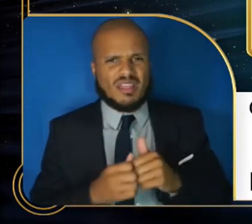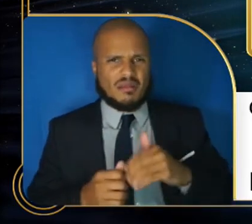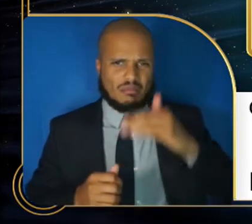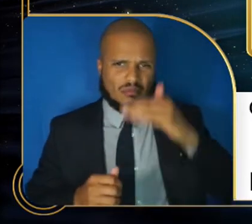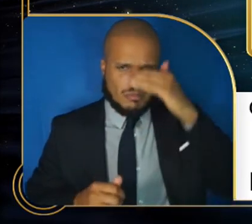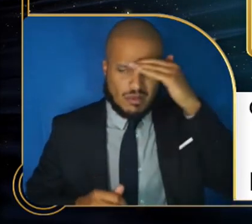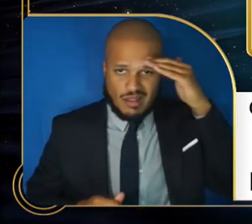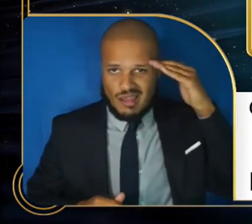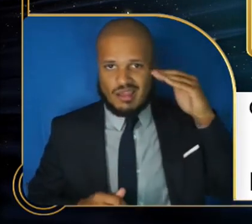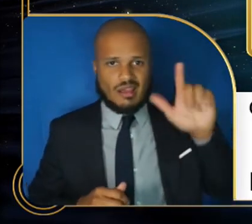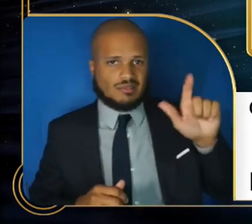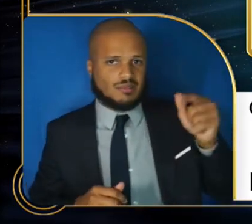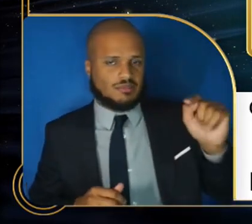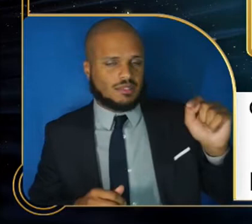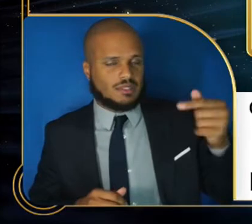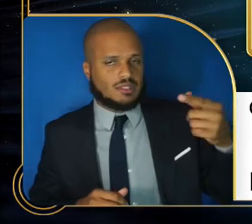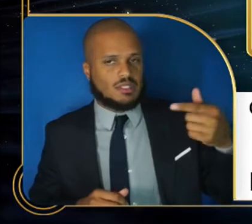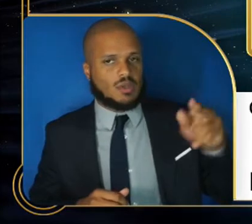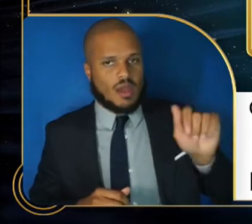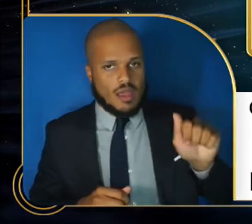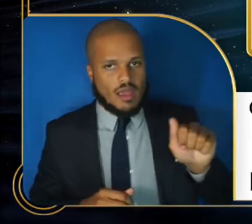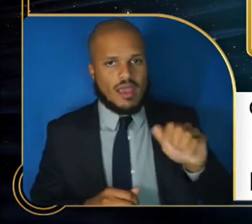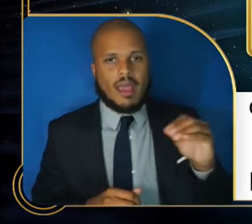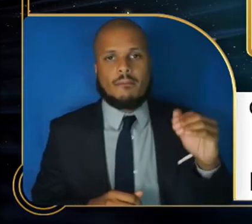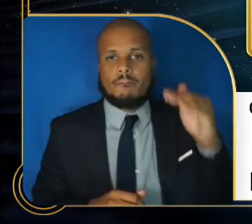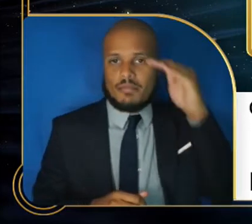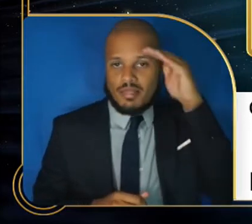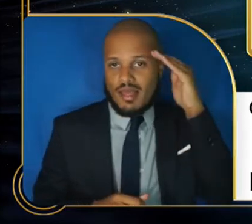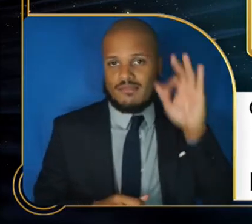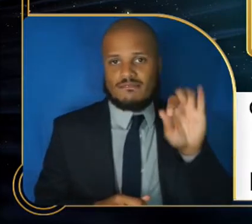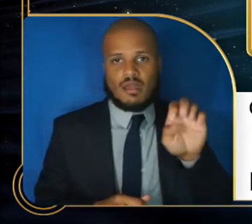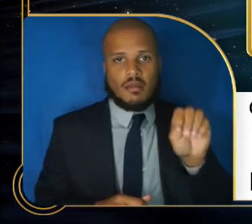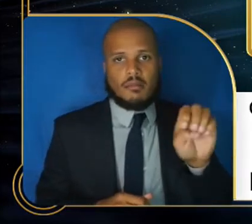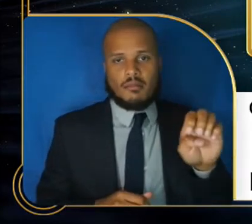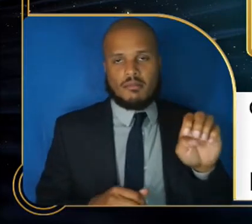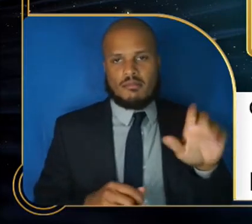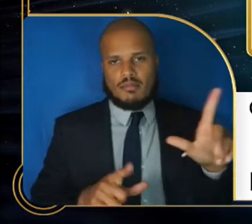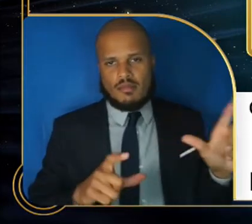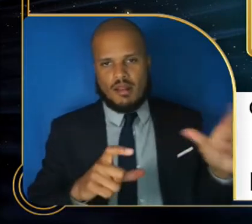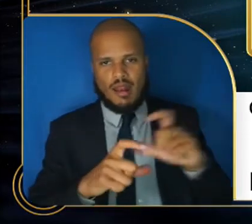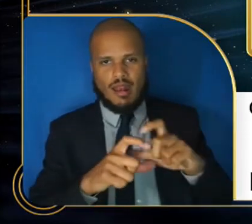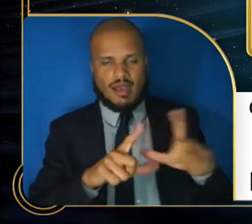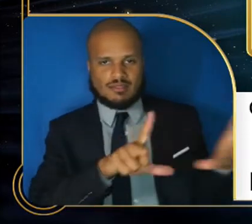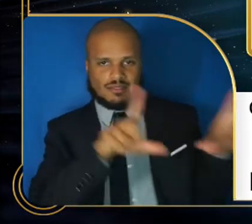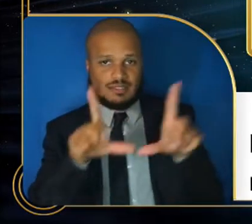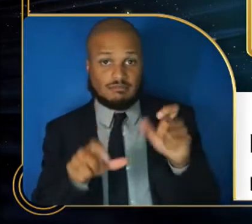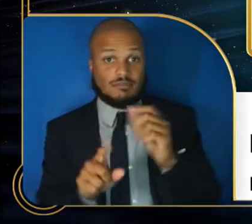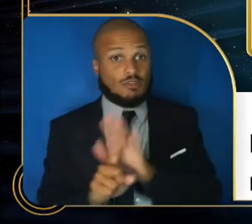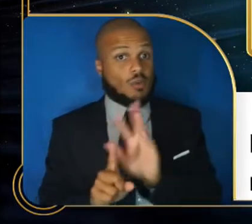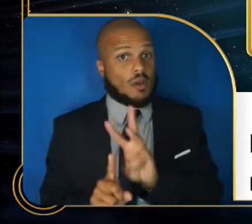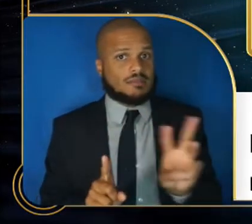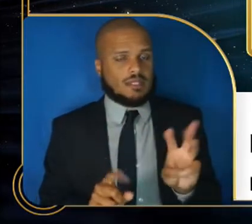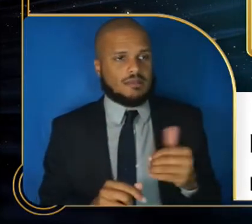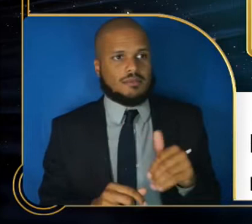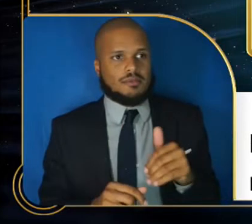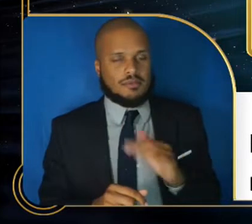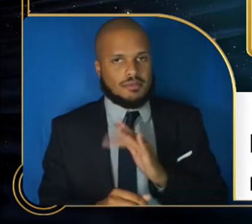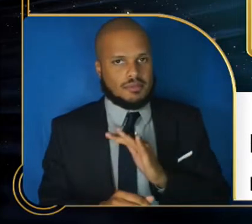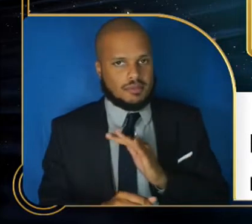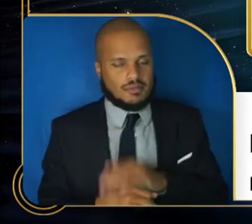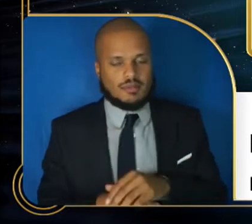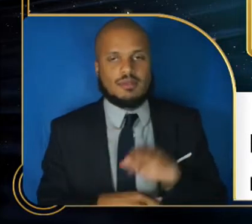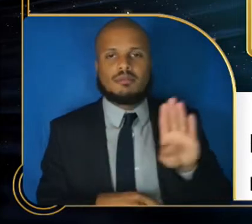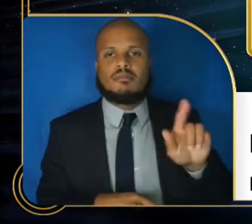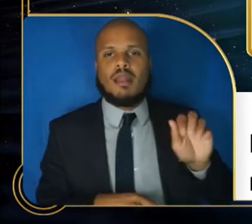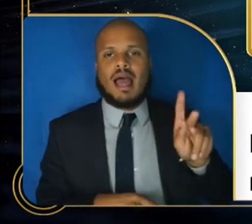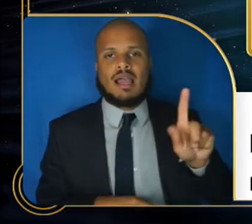LGBTQIA, and Black femme lens. You can learn more about it. She's got a really great website at blackline.com. Now